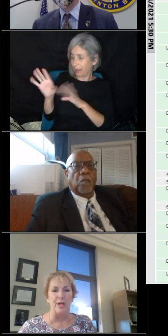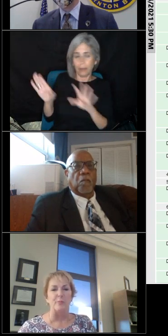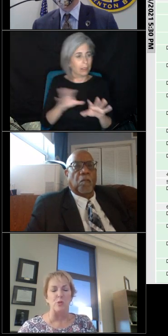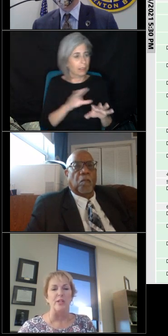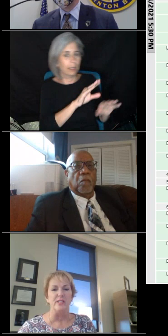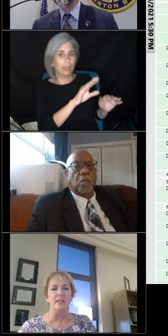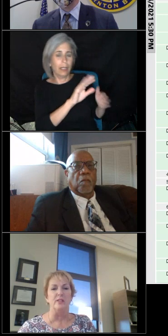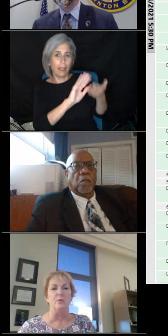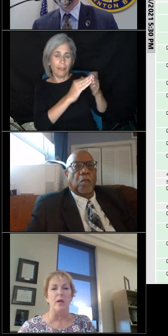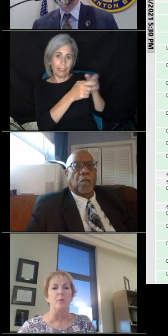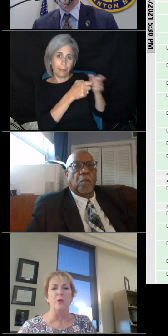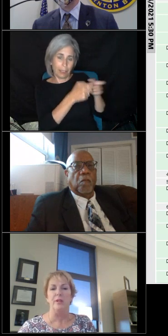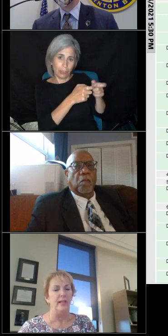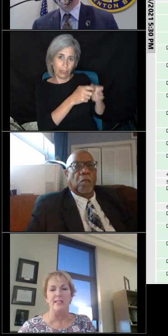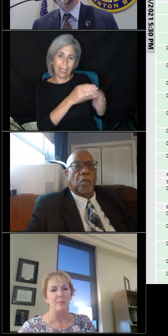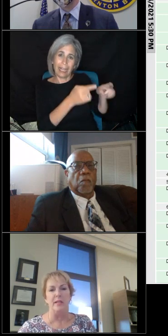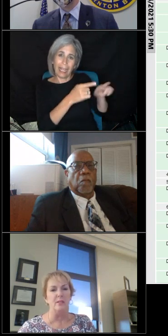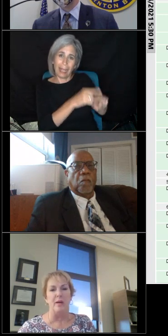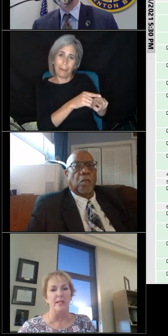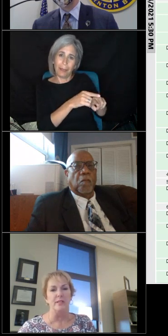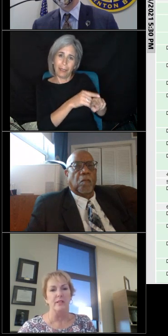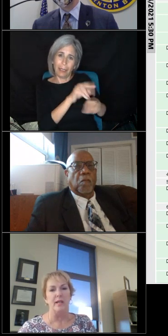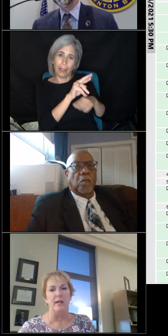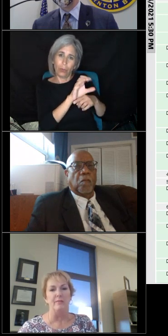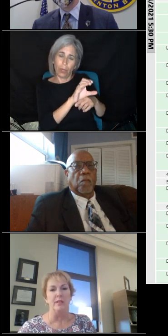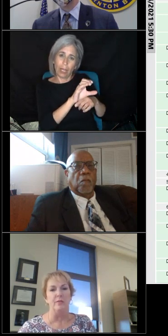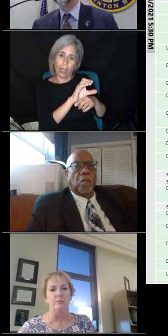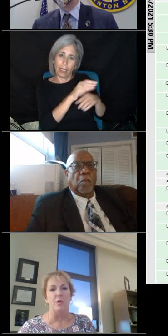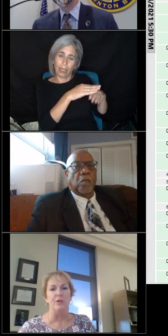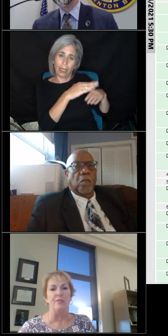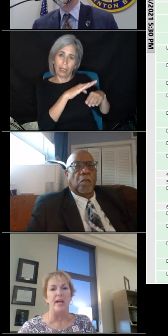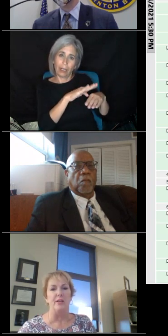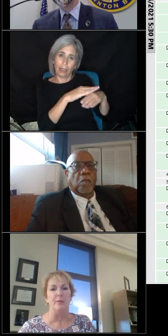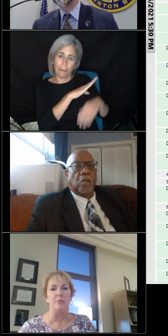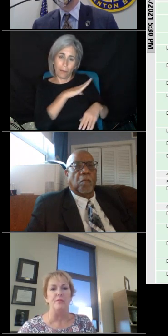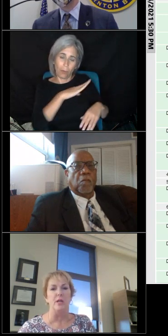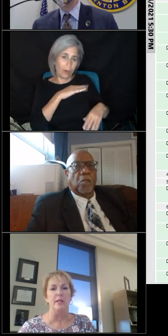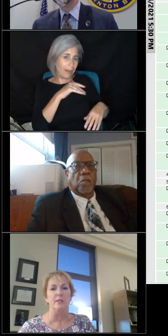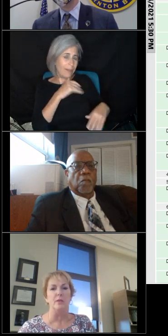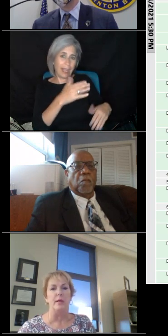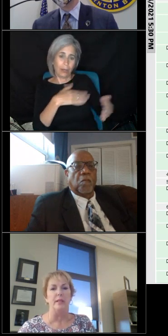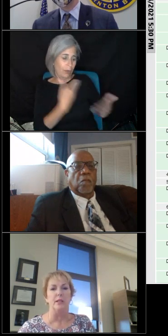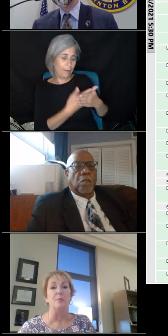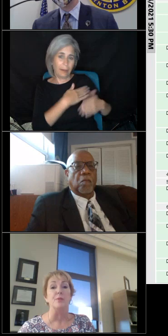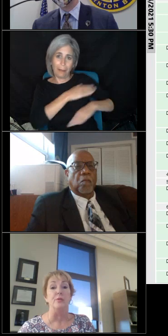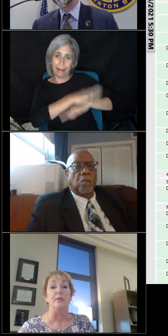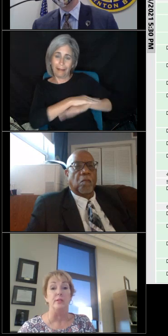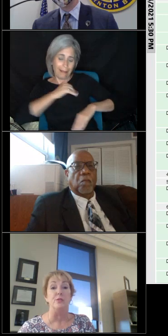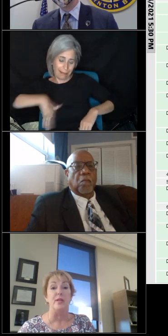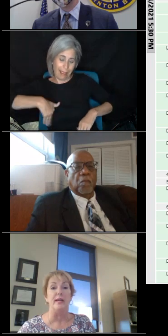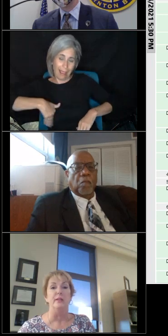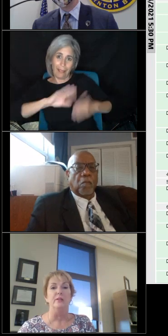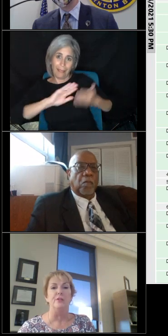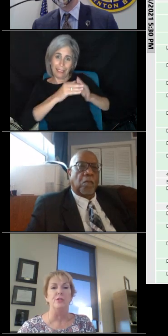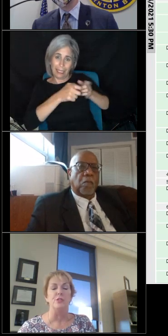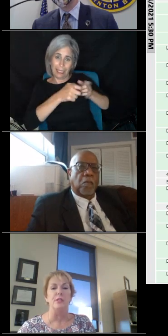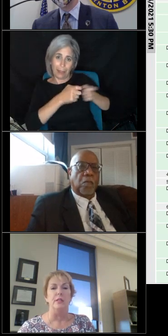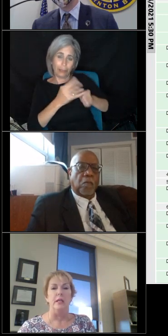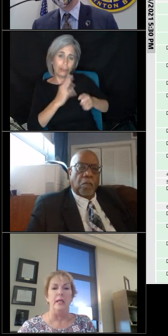just occurred on April 26th at the rec board. It hasn't made it to my desk yet. I haven't even heard of that or been briefed on it. So I'd like the opportunity to do